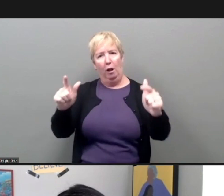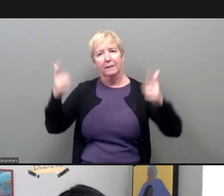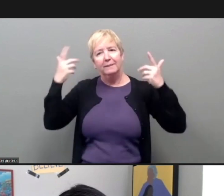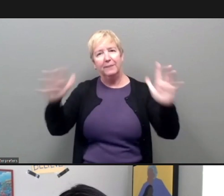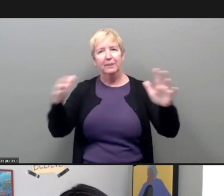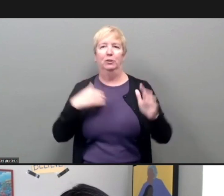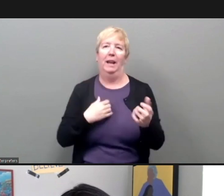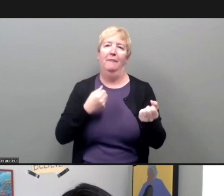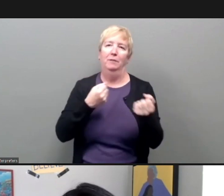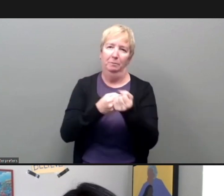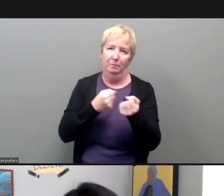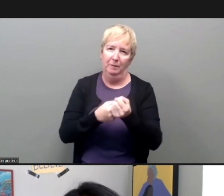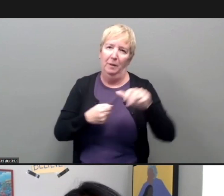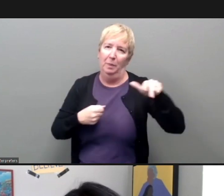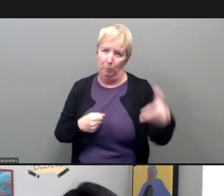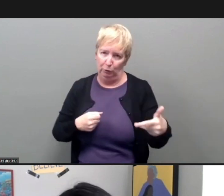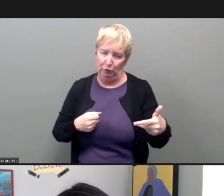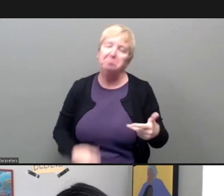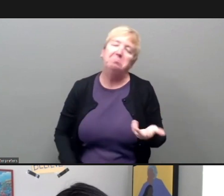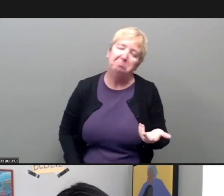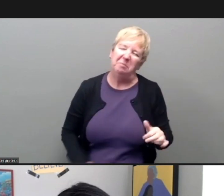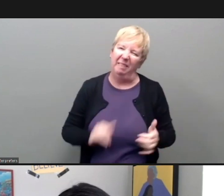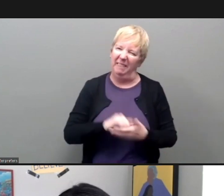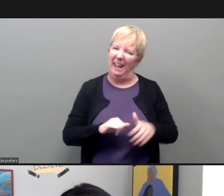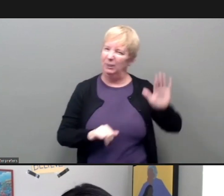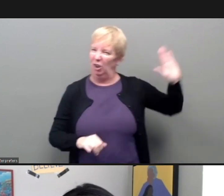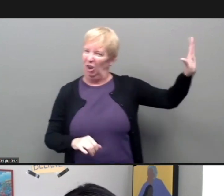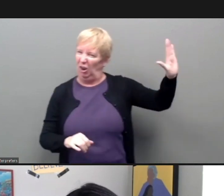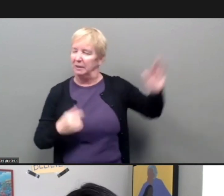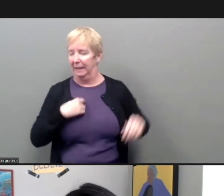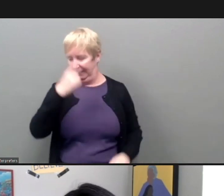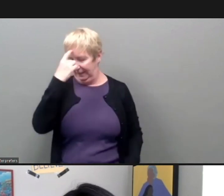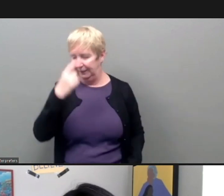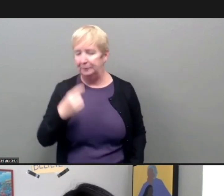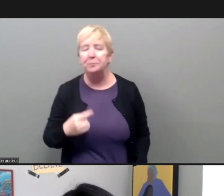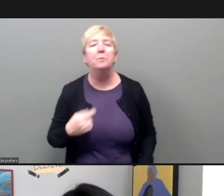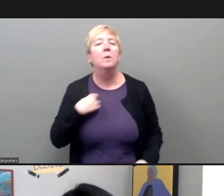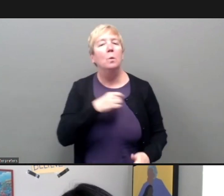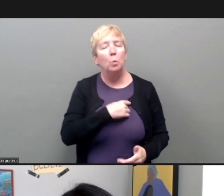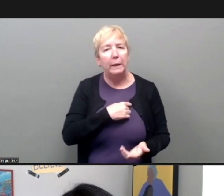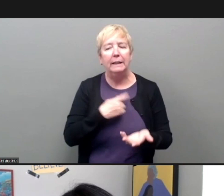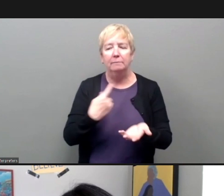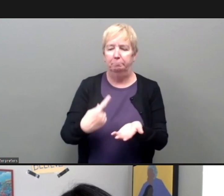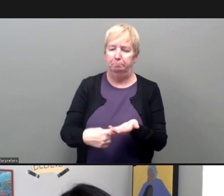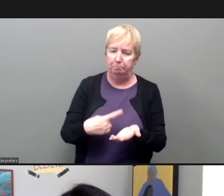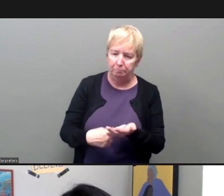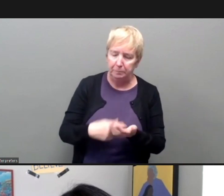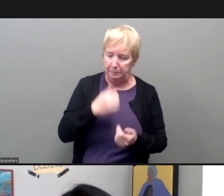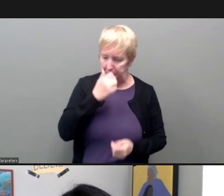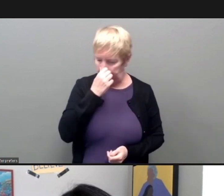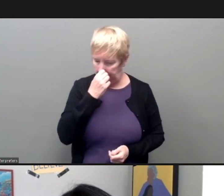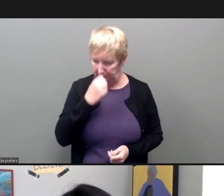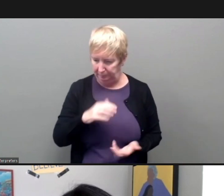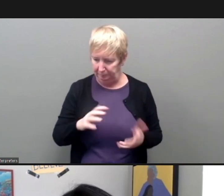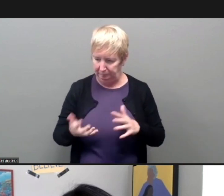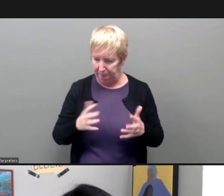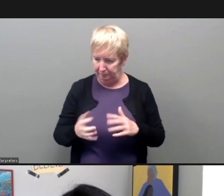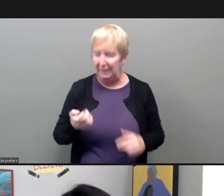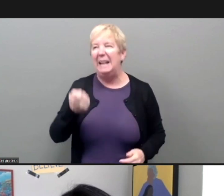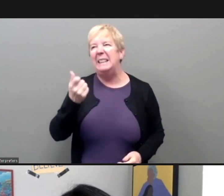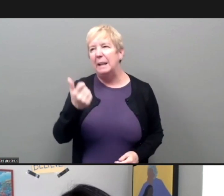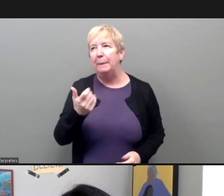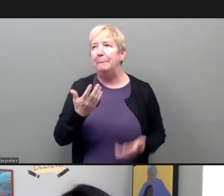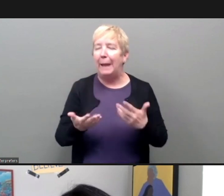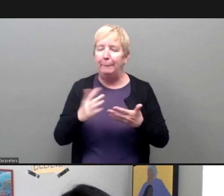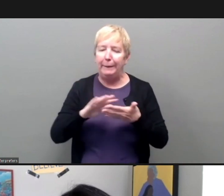probably what she would say. I think we've been reporting it in a way that might be a little misleading when